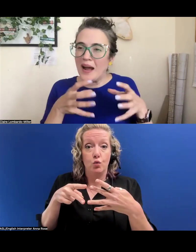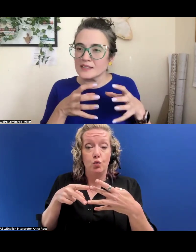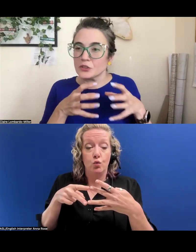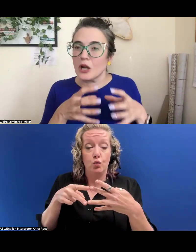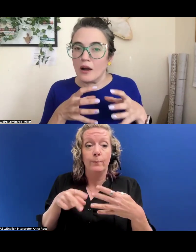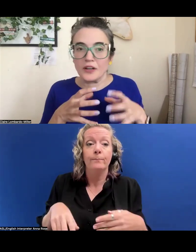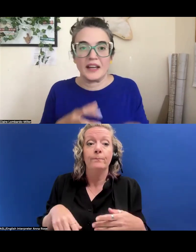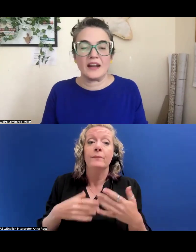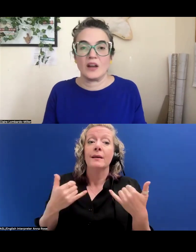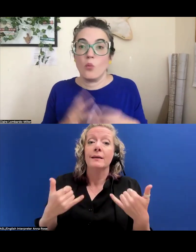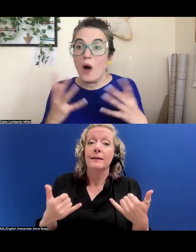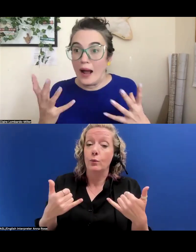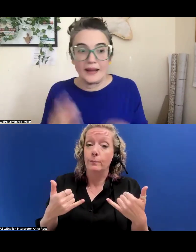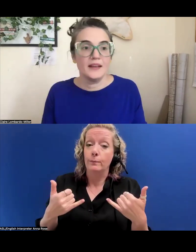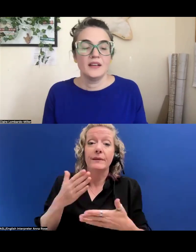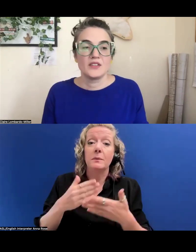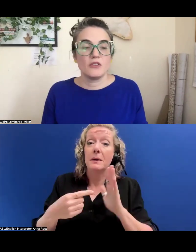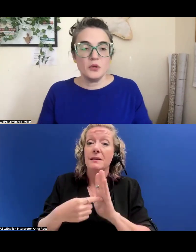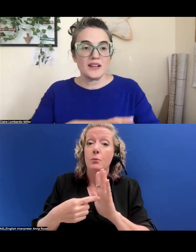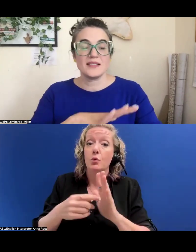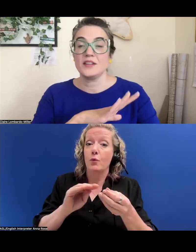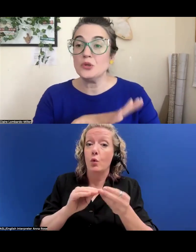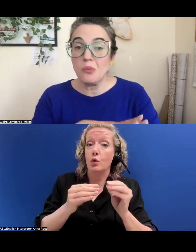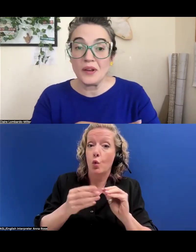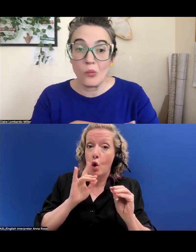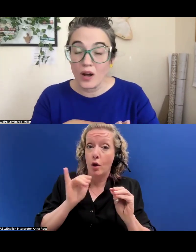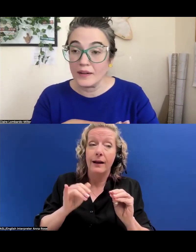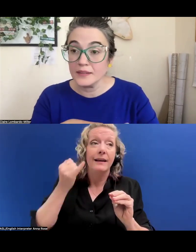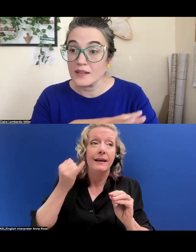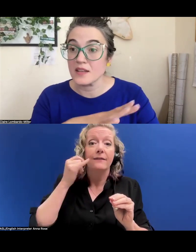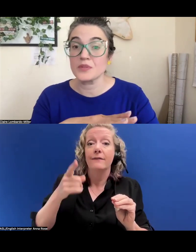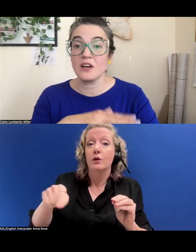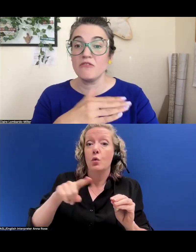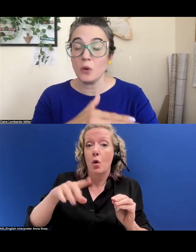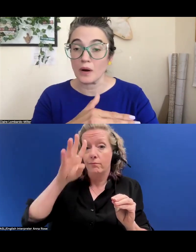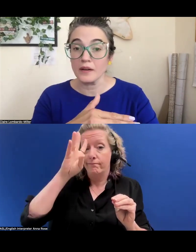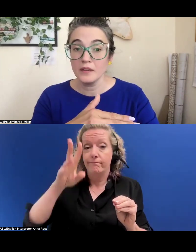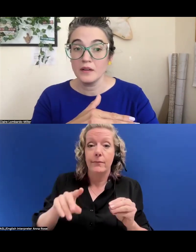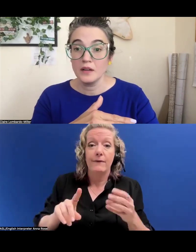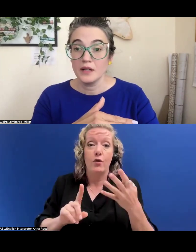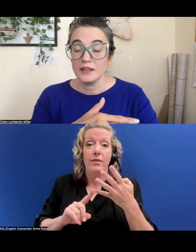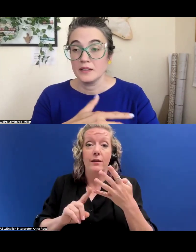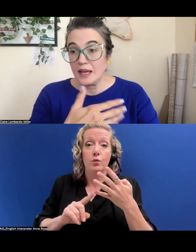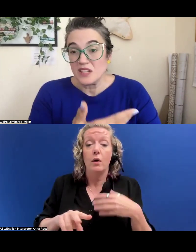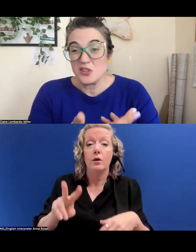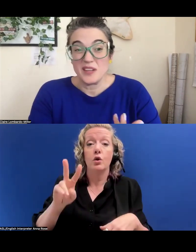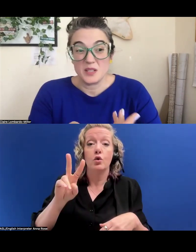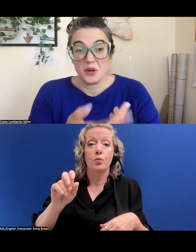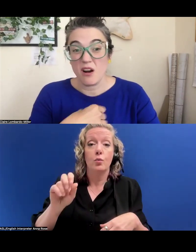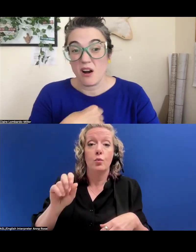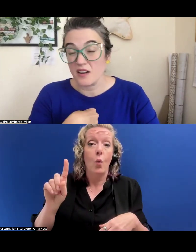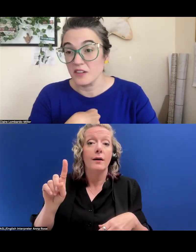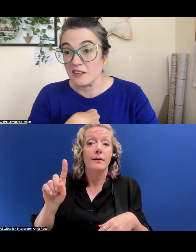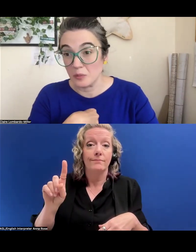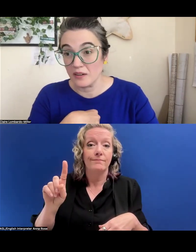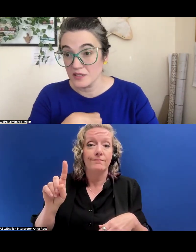where biases are congregating and why. So, if you got, say, a 2.1 on subscale 4, that means you think it's pretty